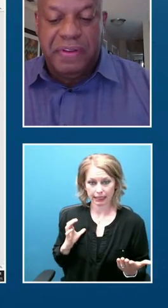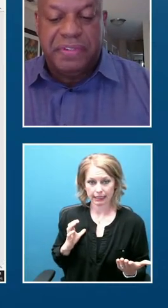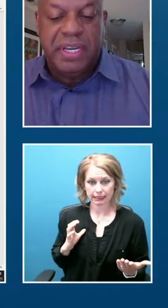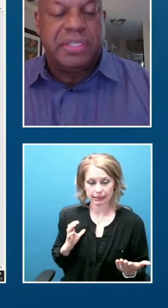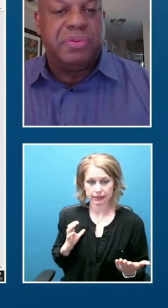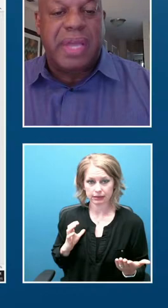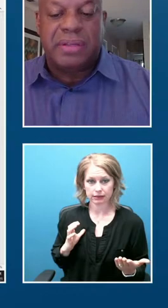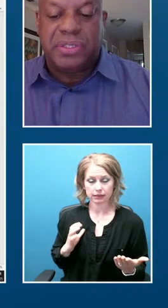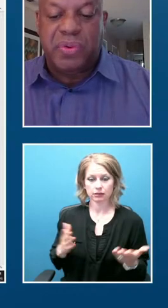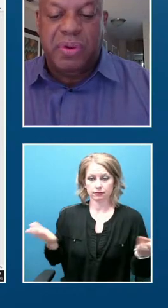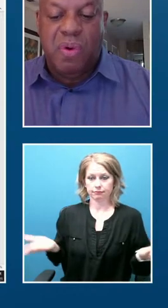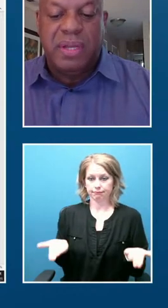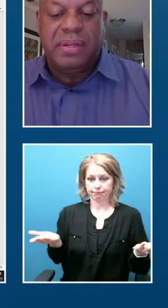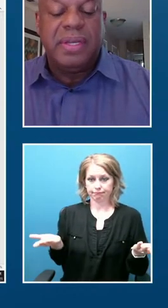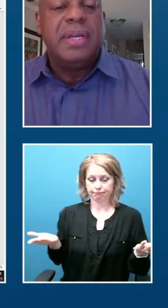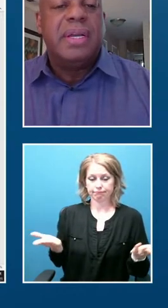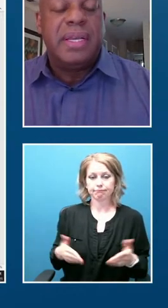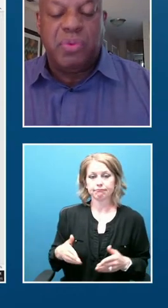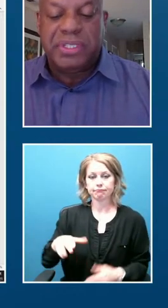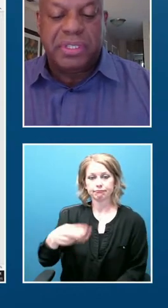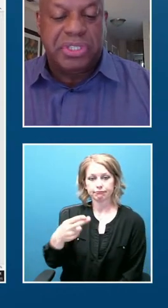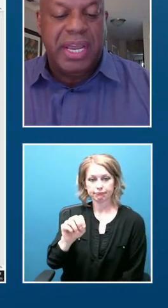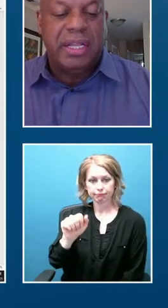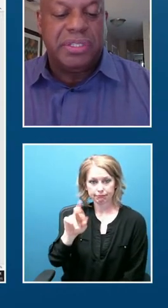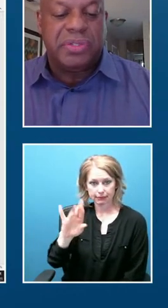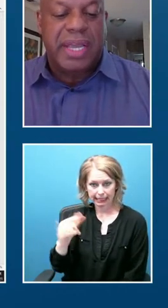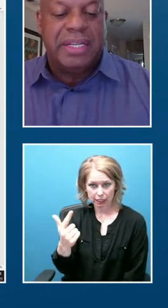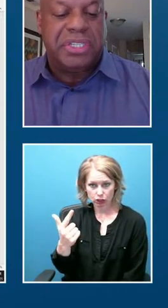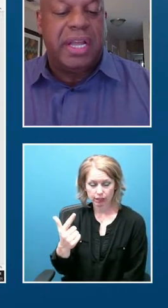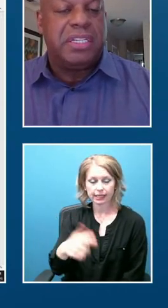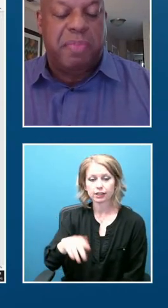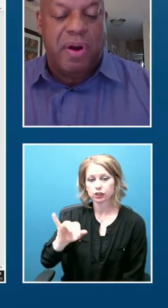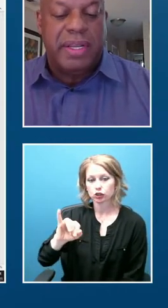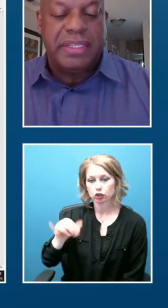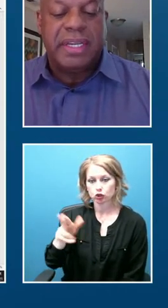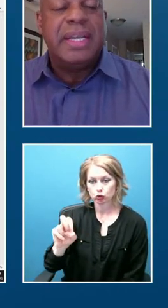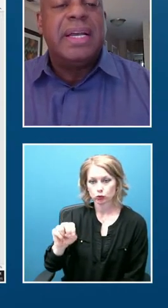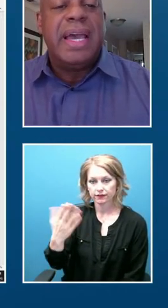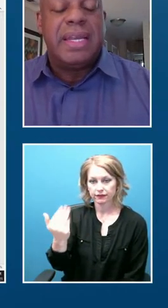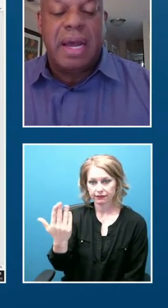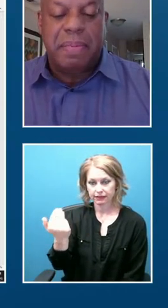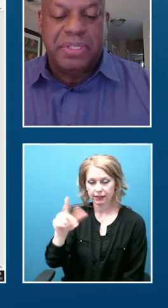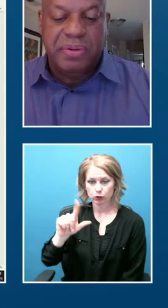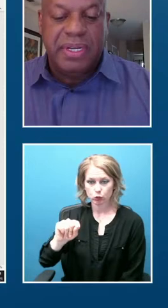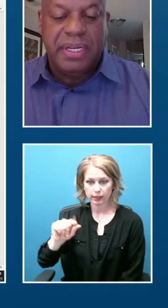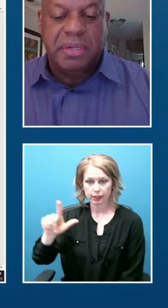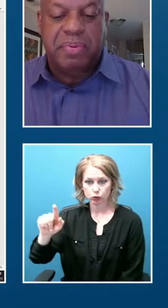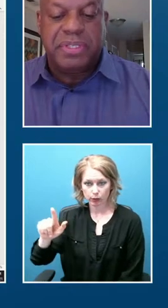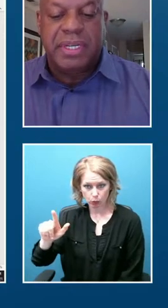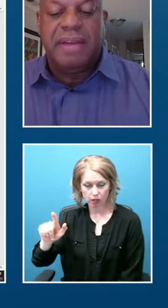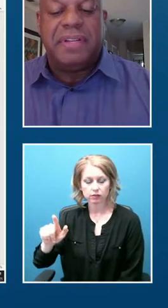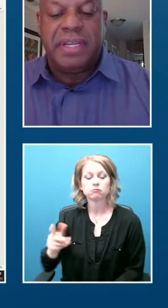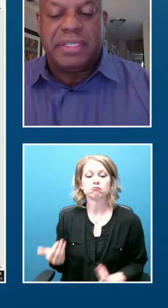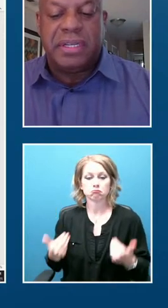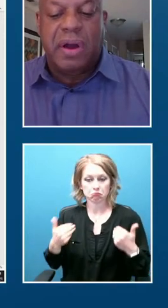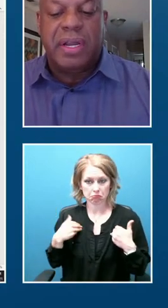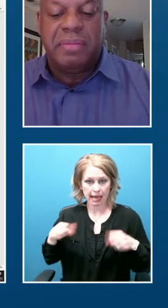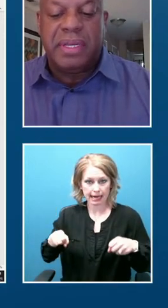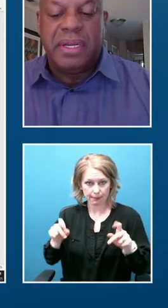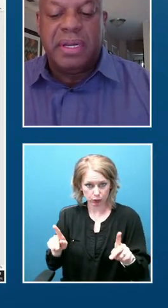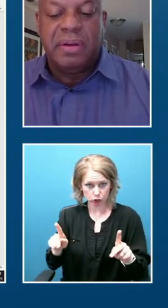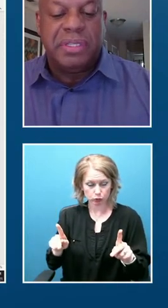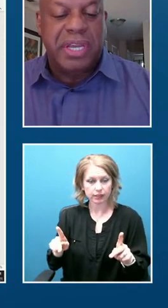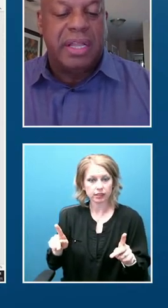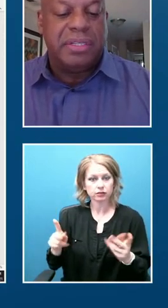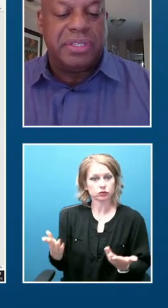June 15, 2021, as which the challengers and challenge parties had an opportunity to present evidence and